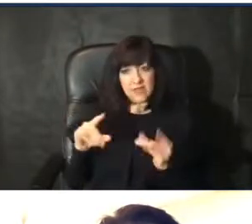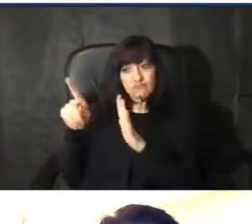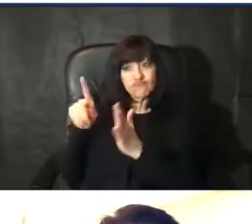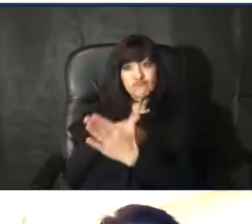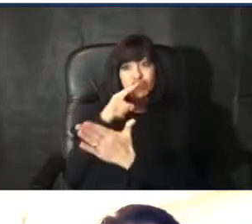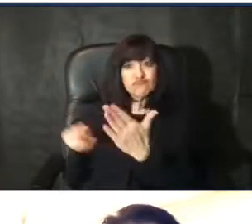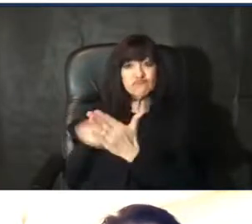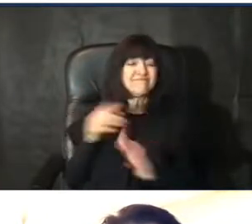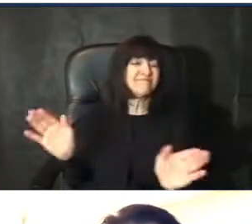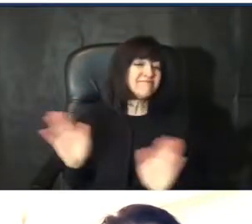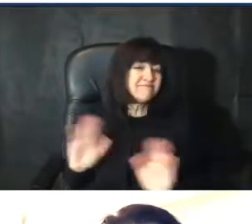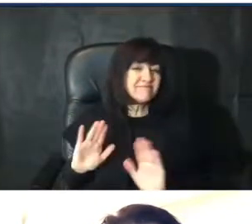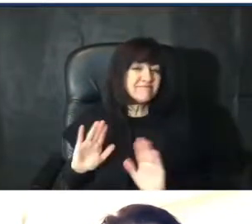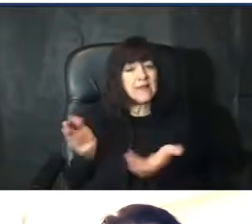difference.